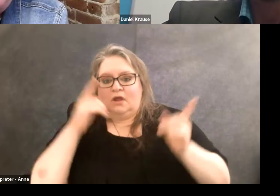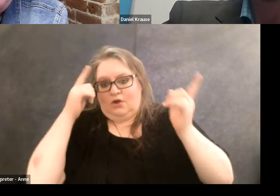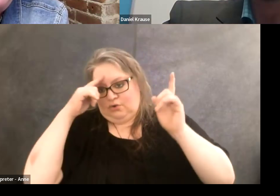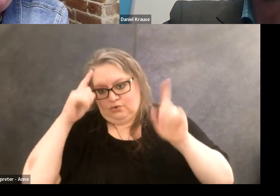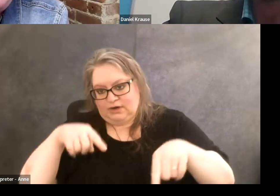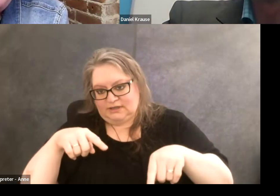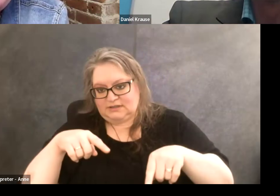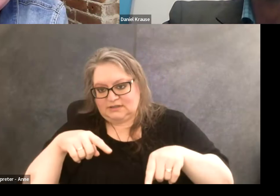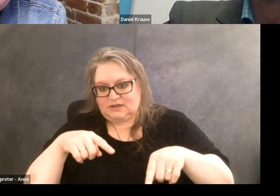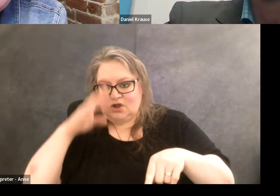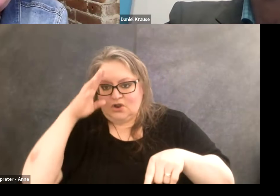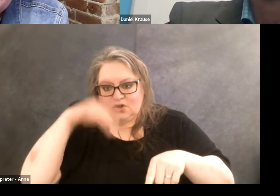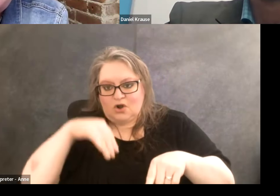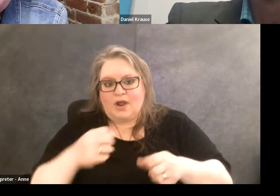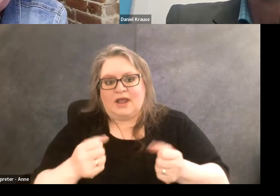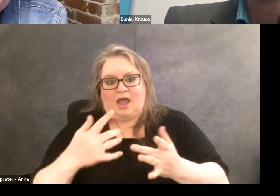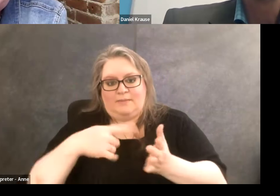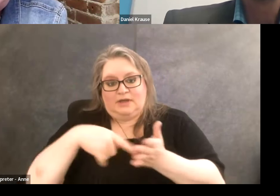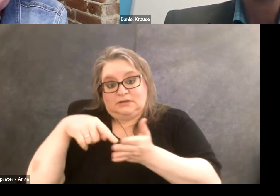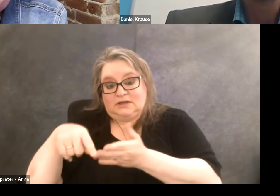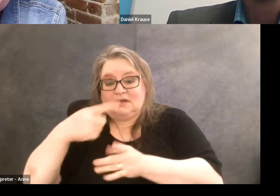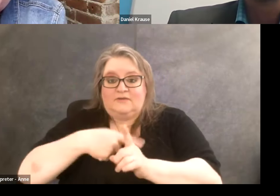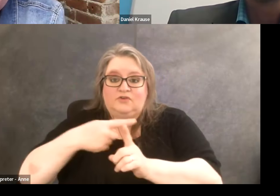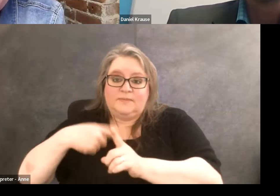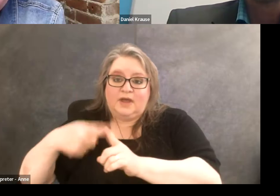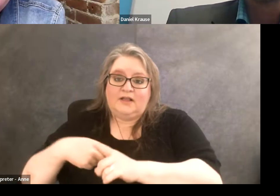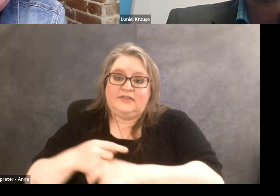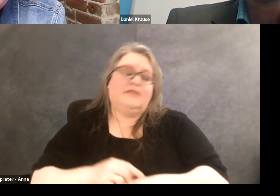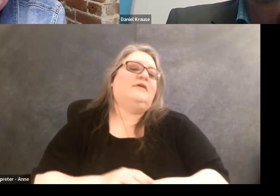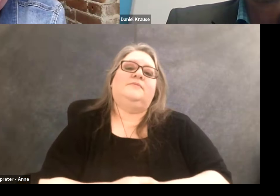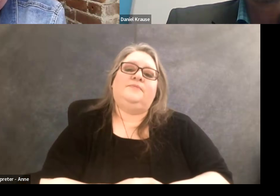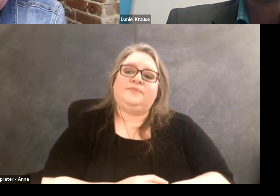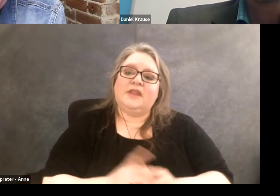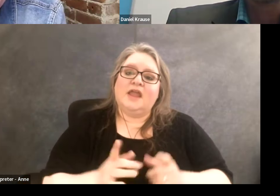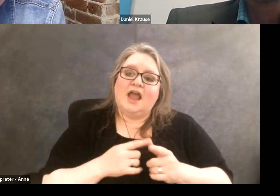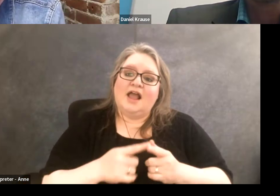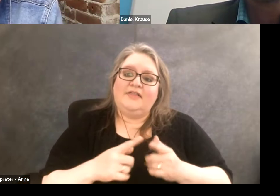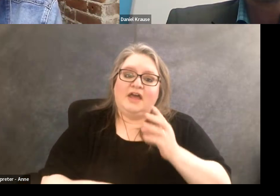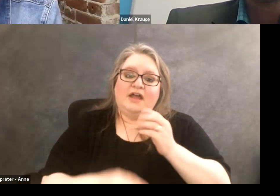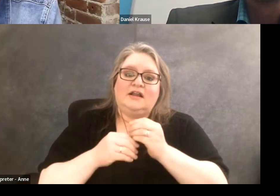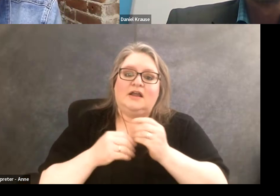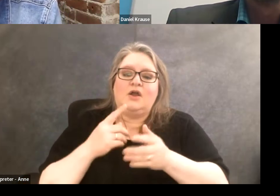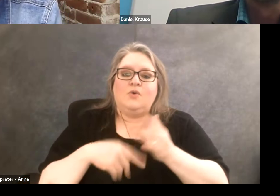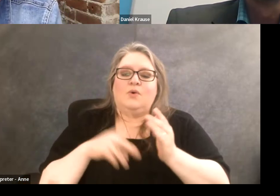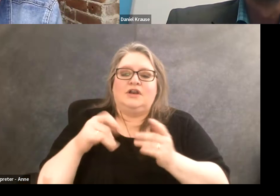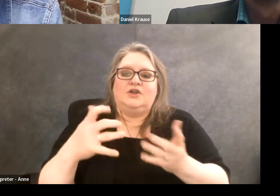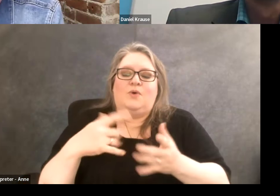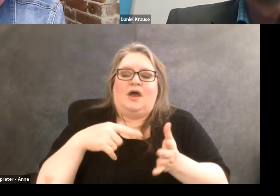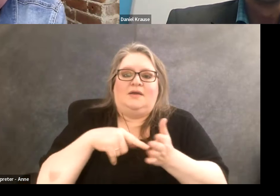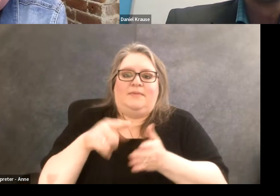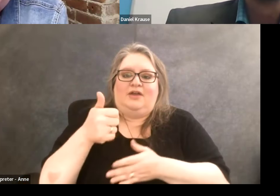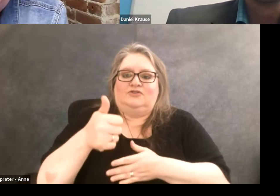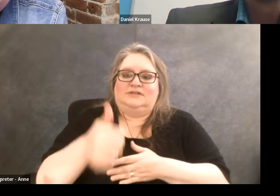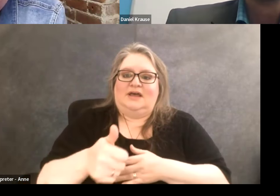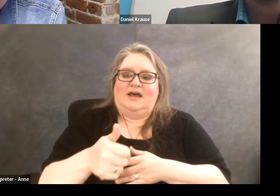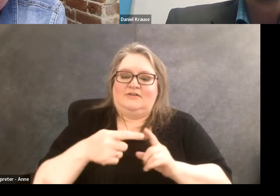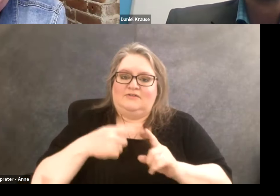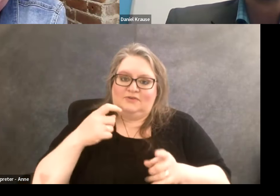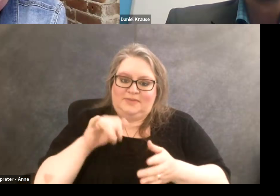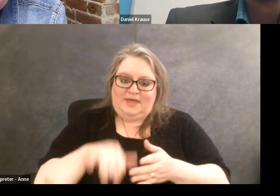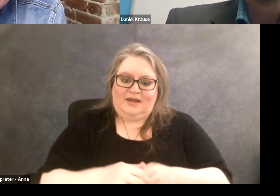your monthly expenses are in your business. And then on top of that, what do you want to pay yourself out of